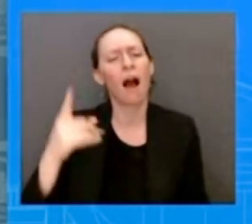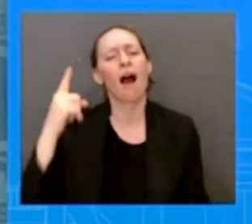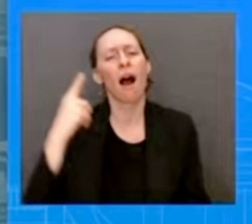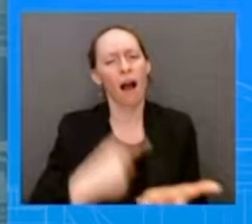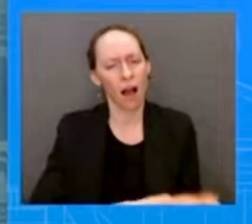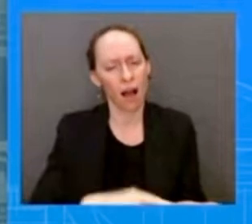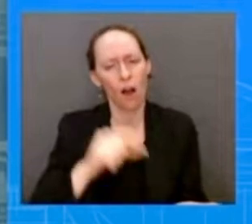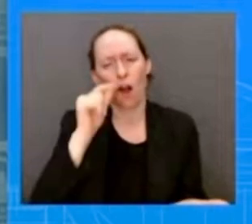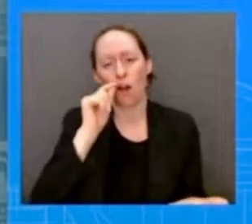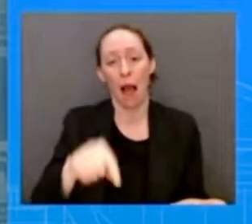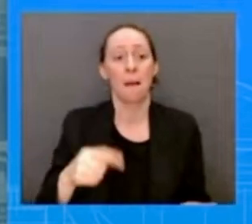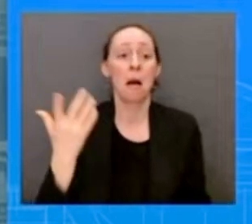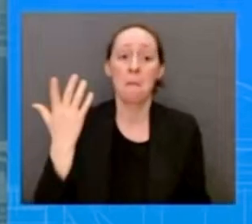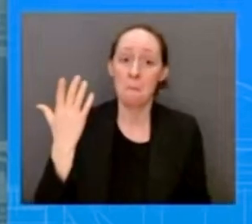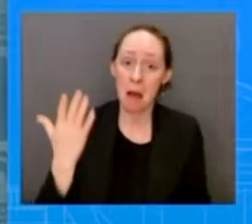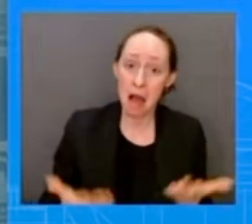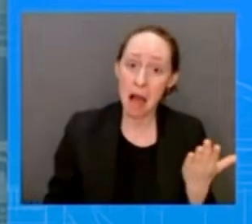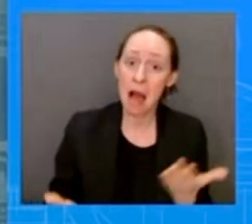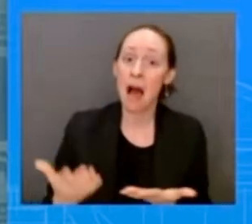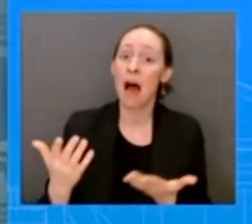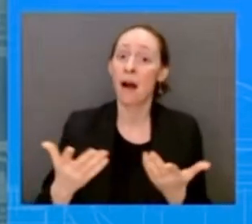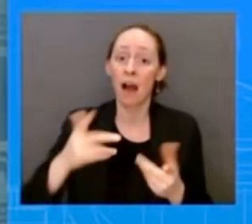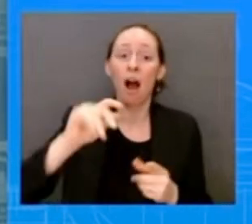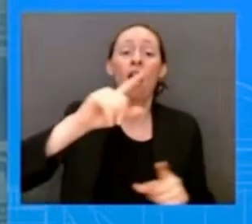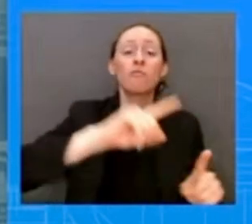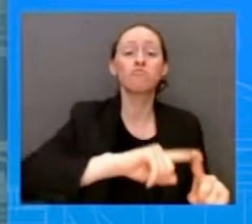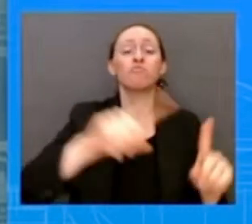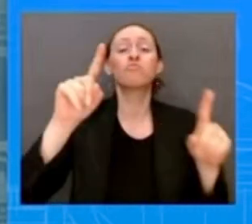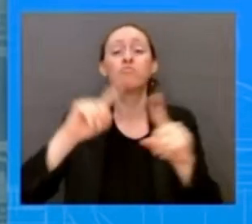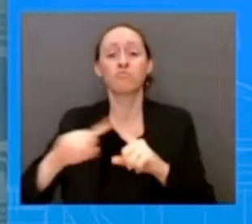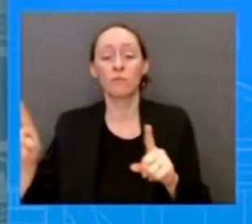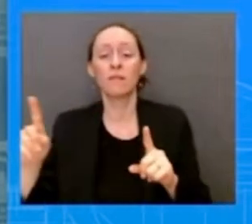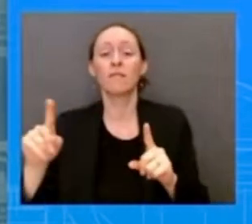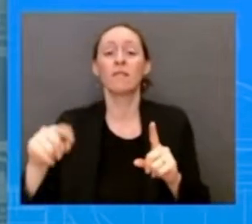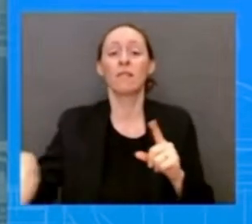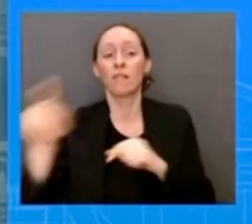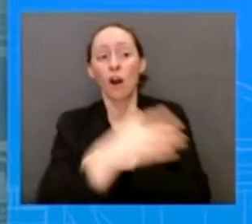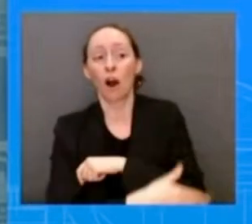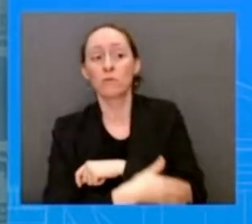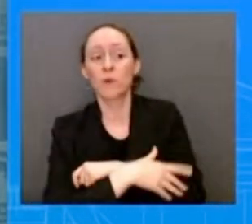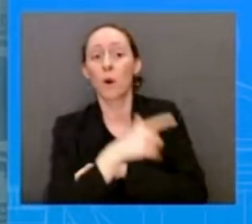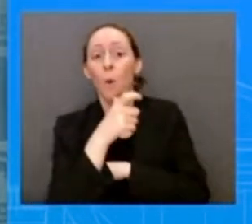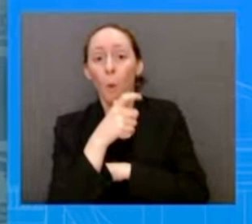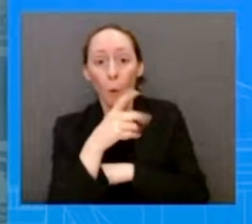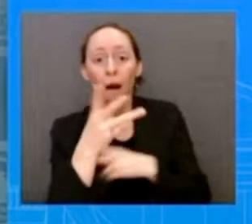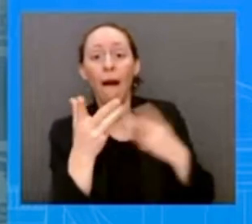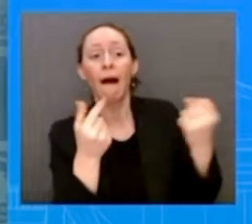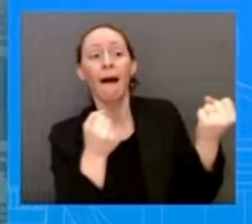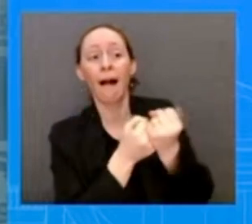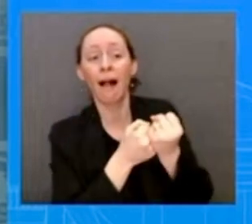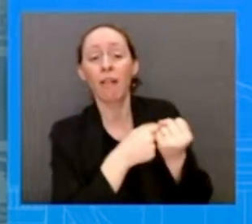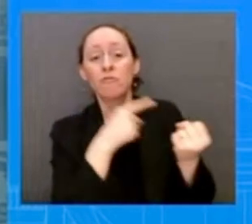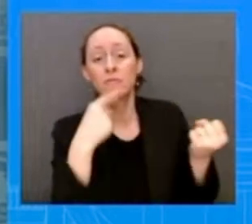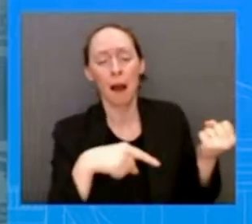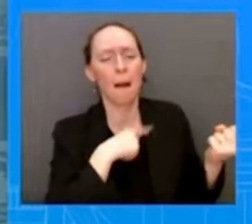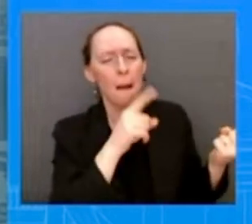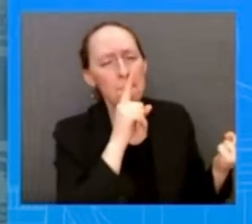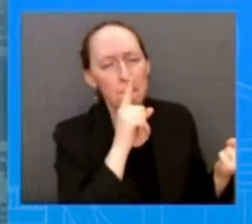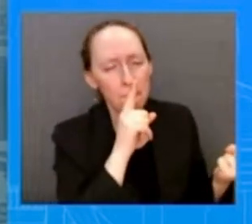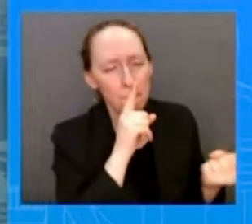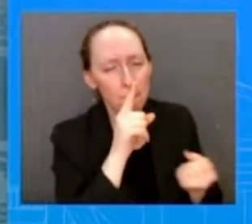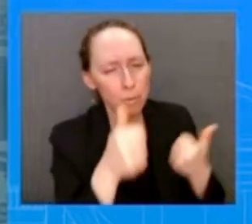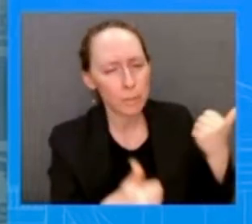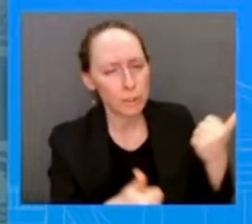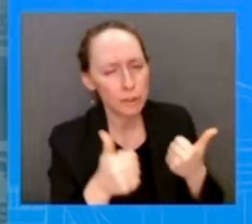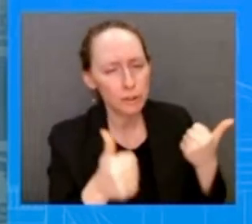to North Korea. But I don't want to get ahead of where we are here. We haven't seen the Chinese make this decision.